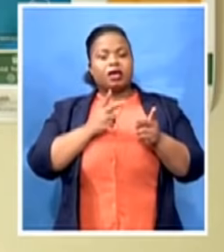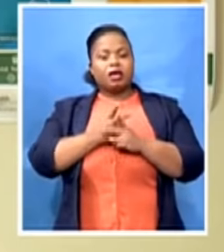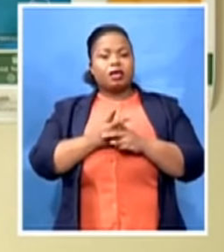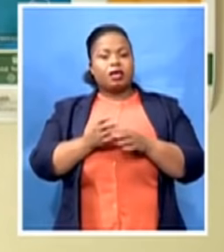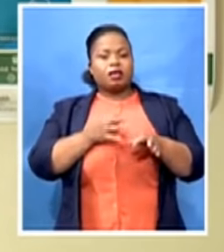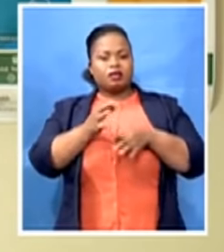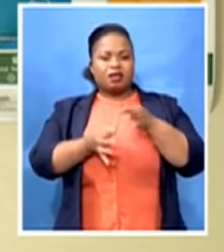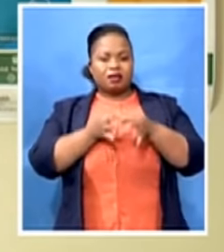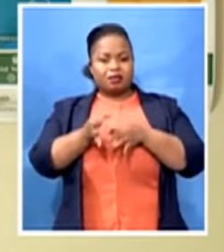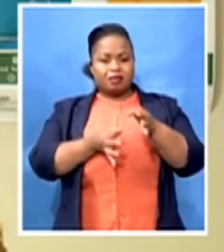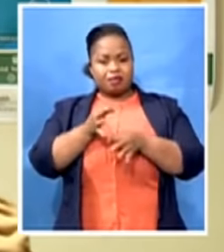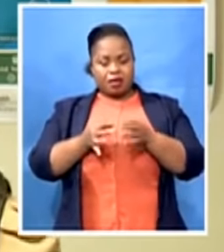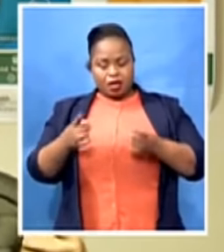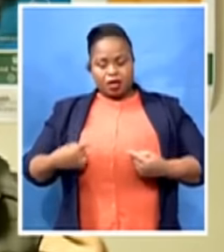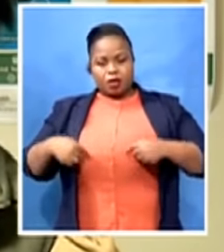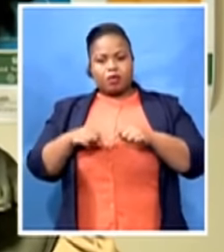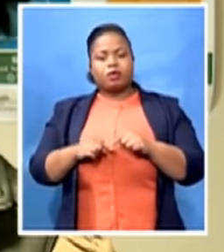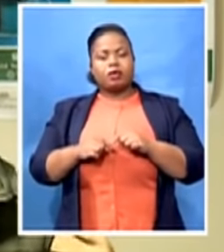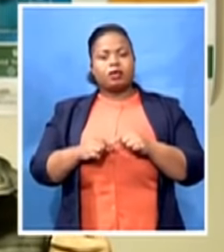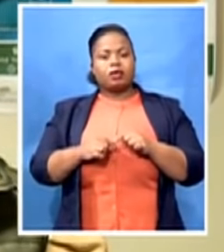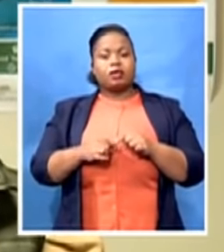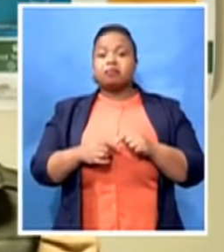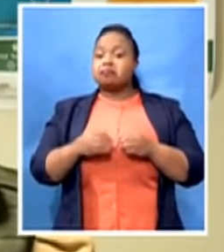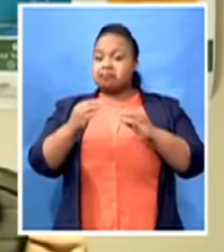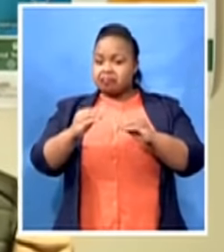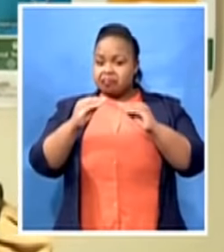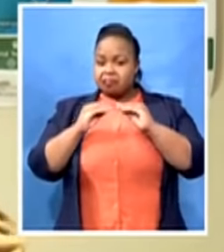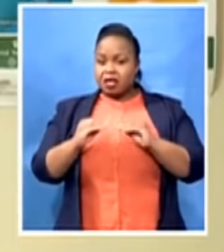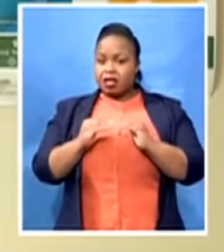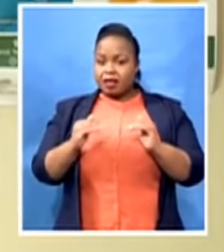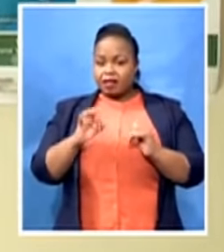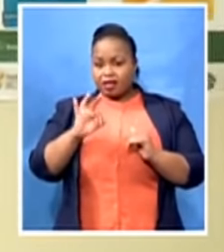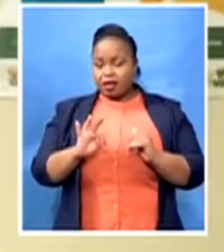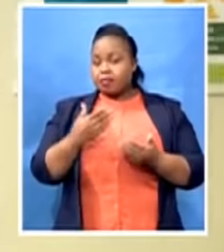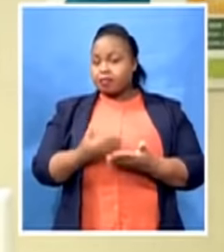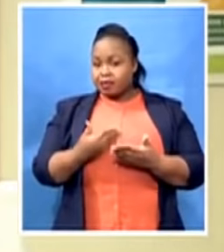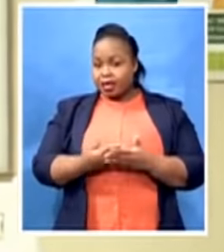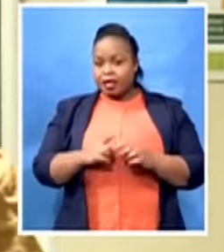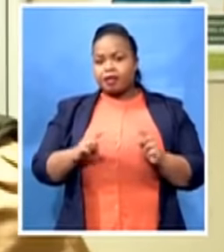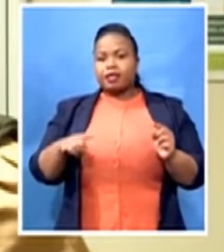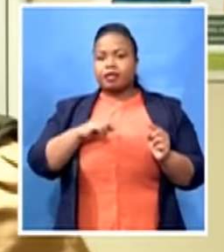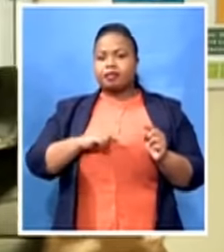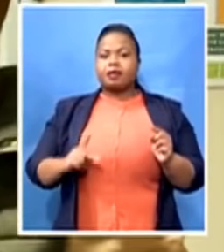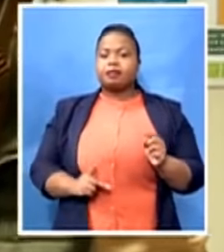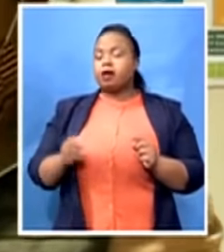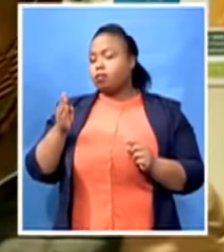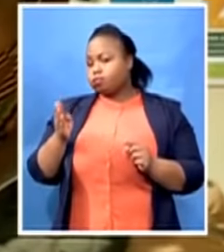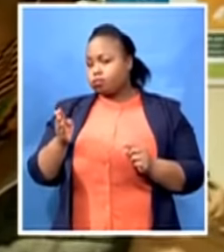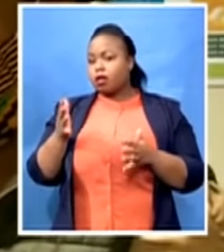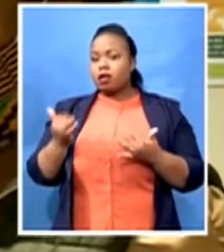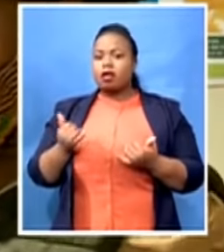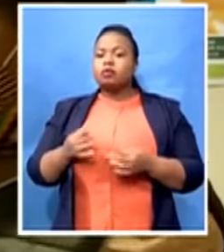moving to level 3. And we have the Premier of the Free State right now with us, who will tell us more about where the province